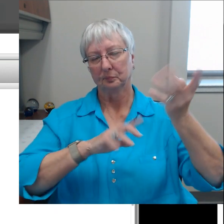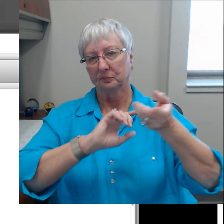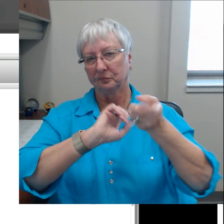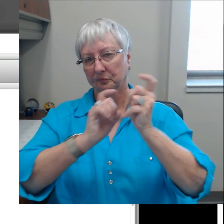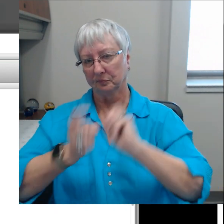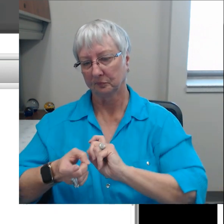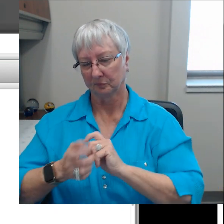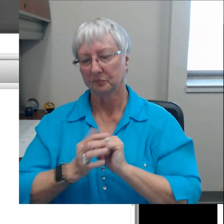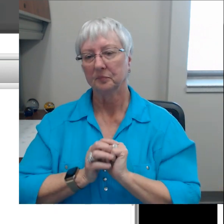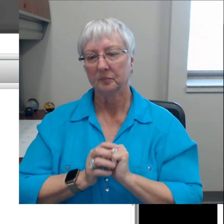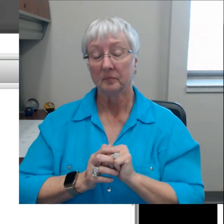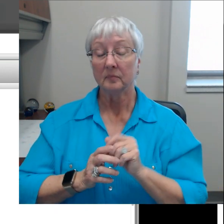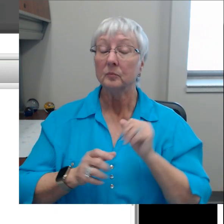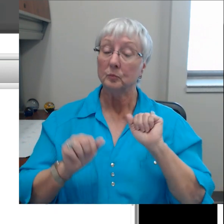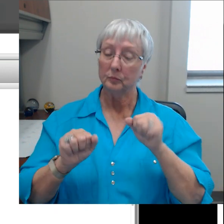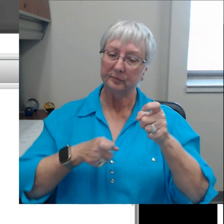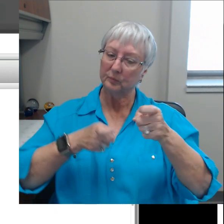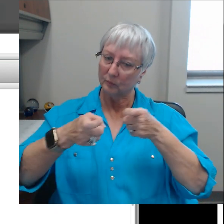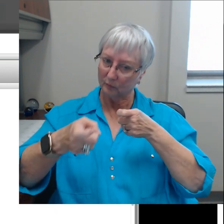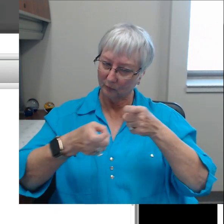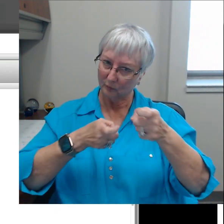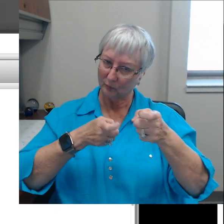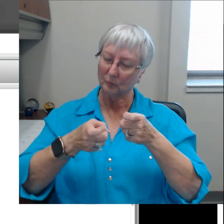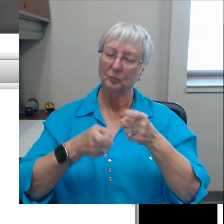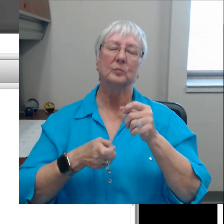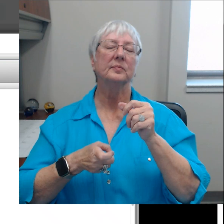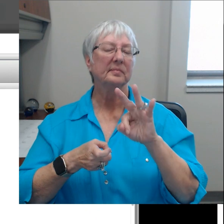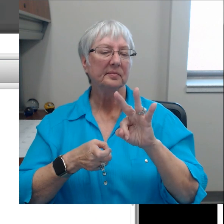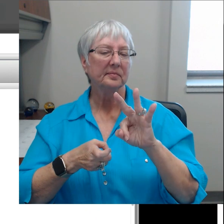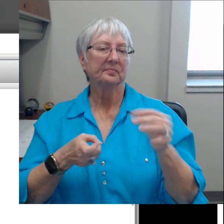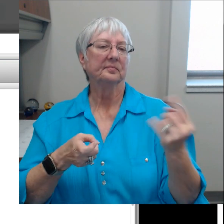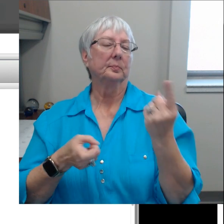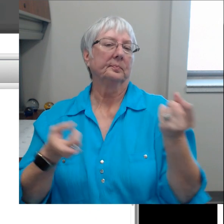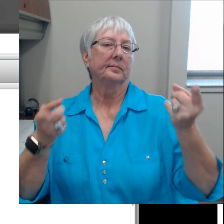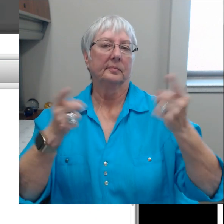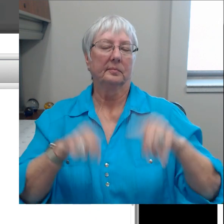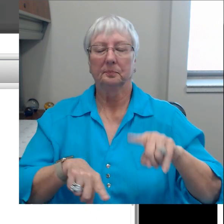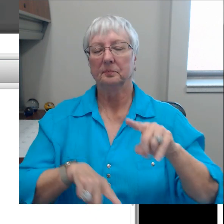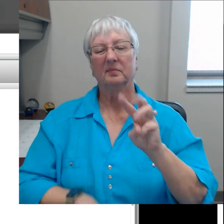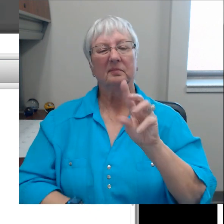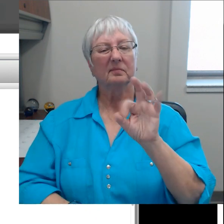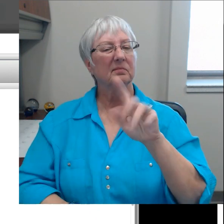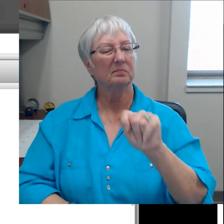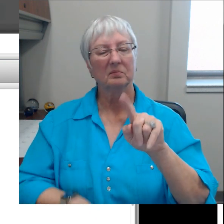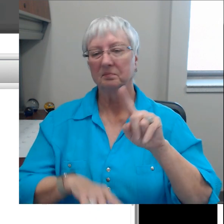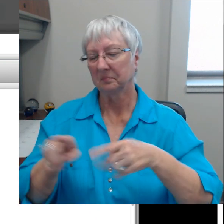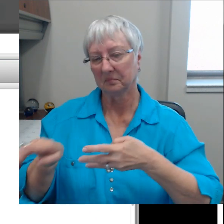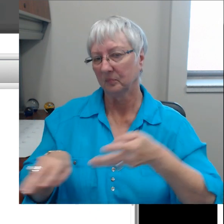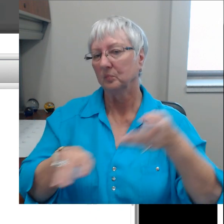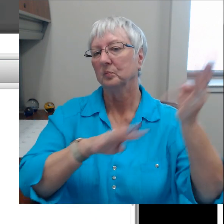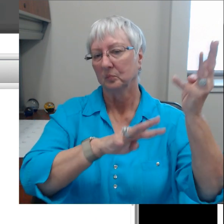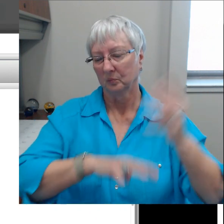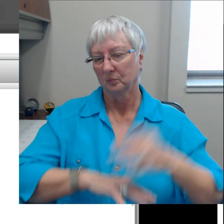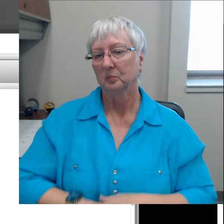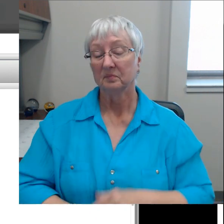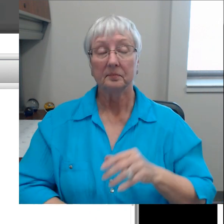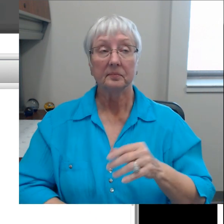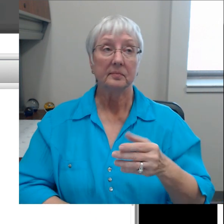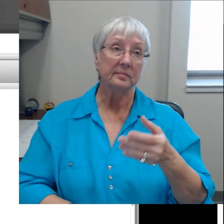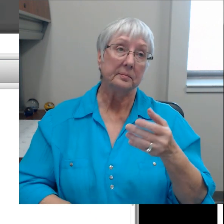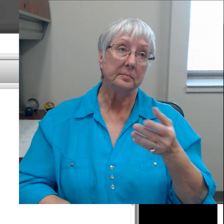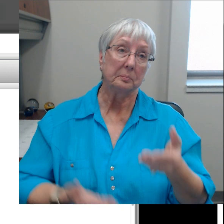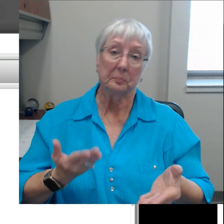you control over what happens if your web fonts aren't able to load at all for some reason. And that's definitely something that could happen. If someone's on a slow connection